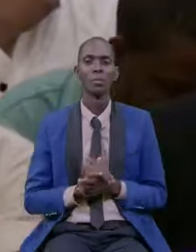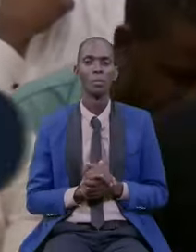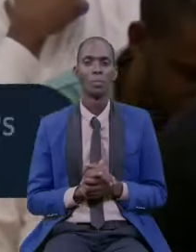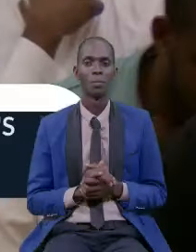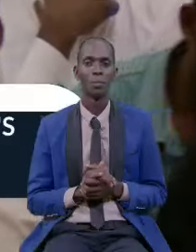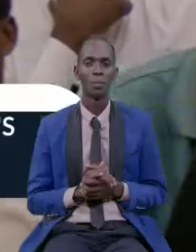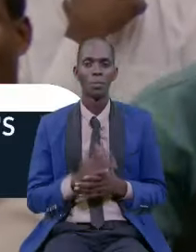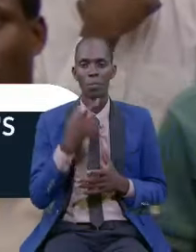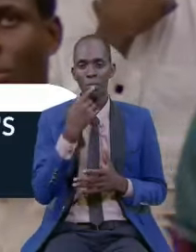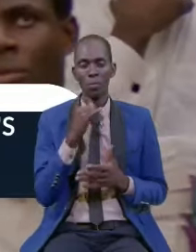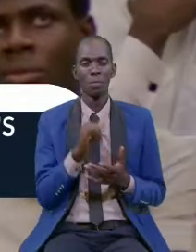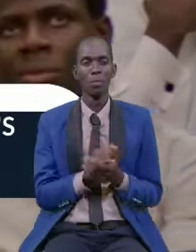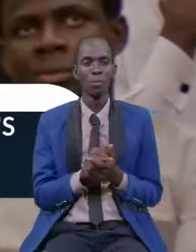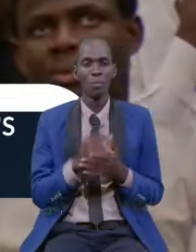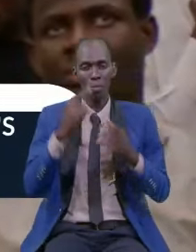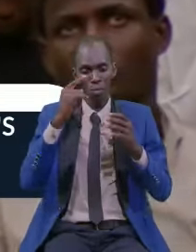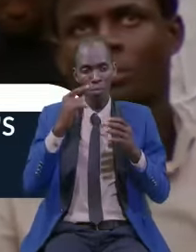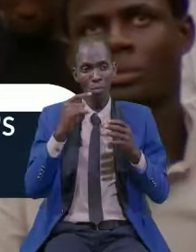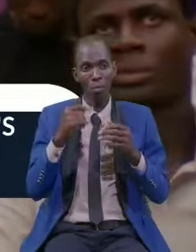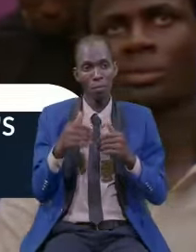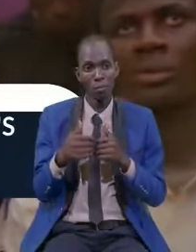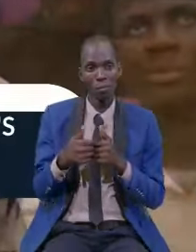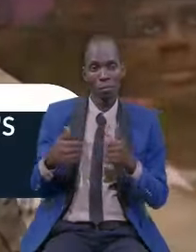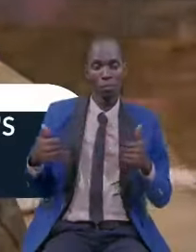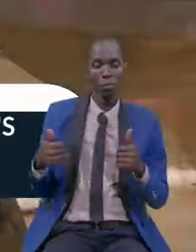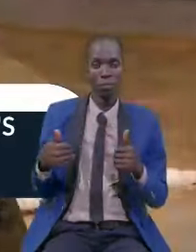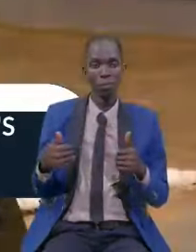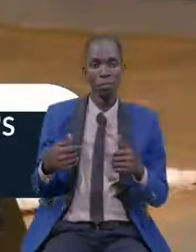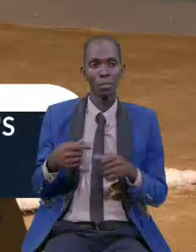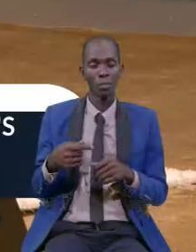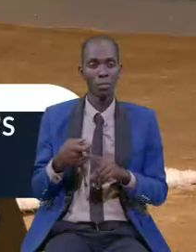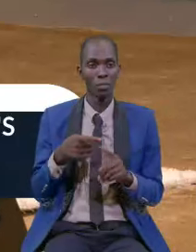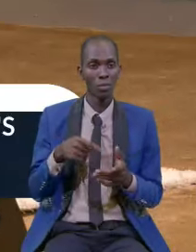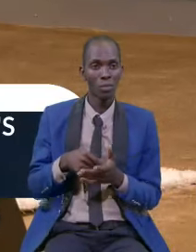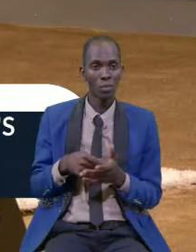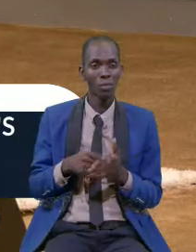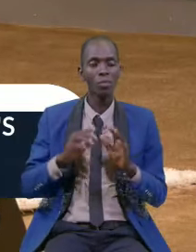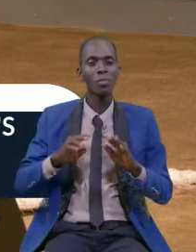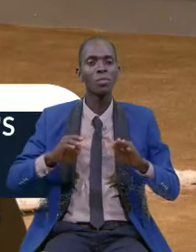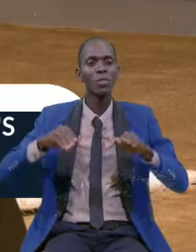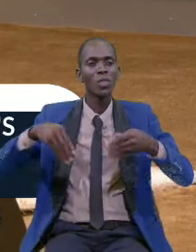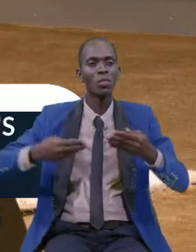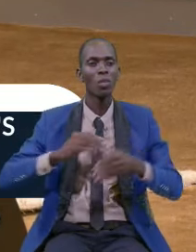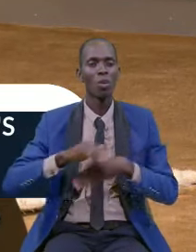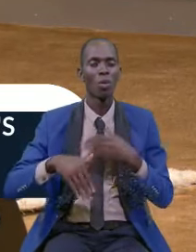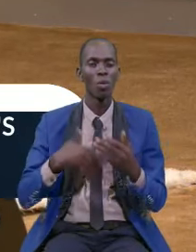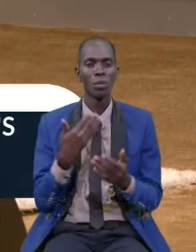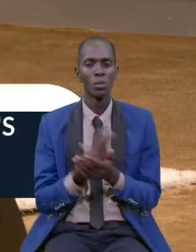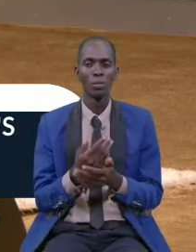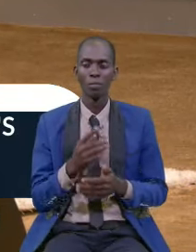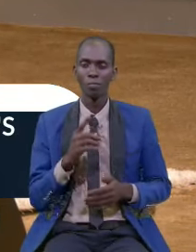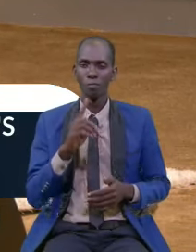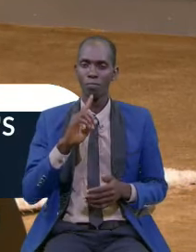said, besides this, giving all diligence, it